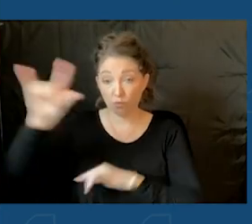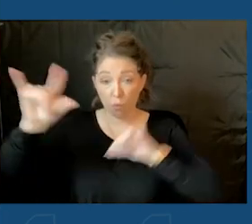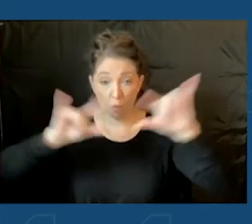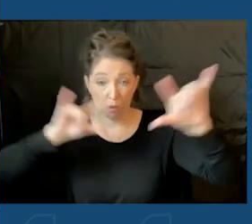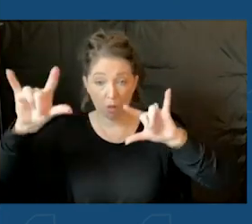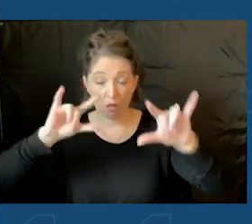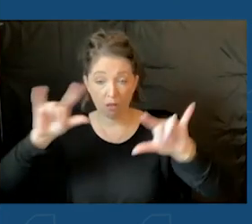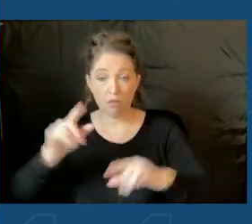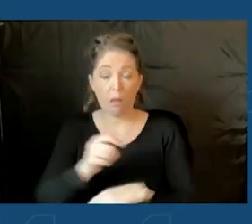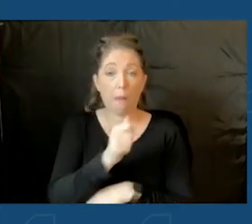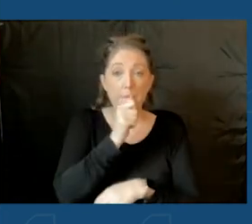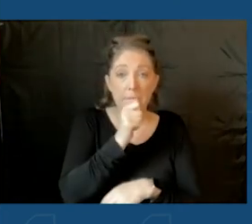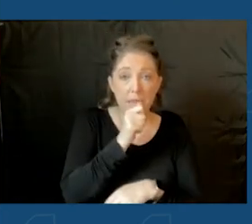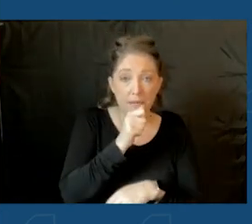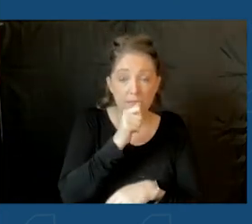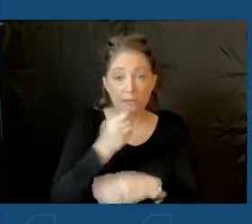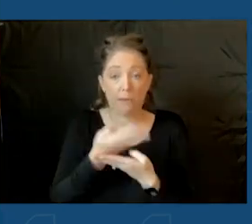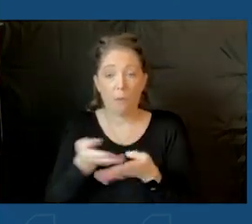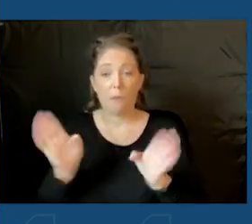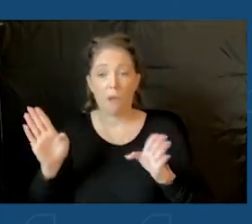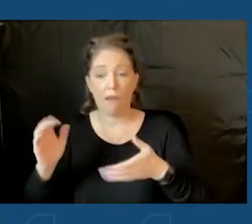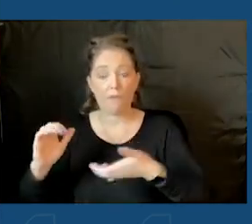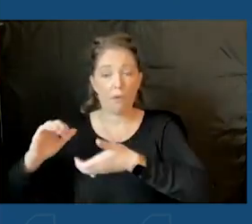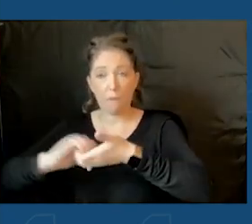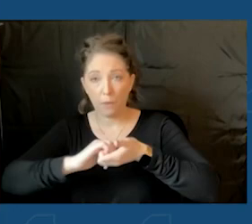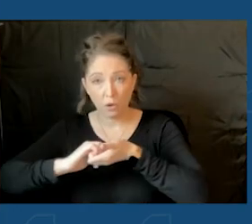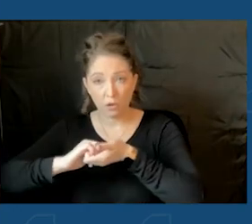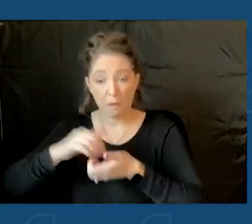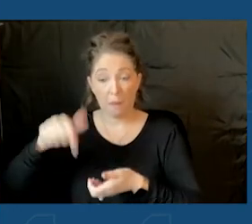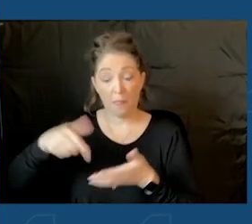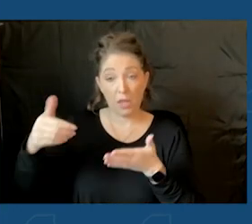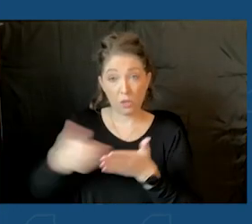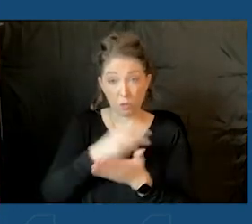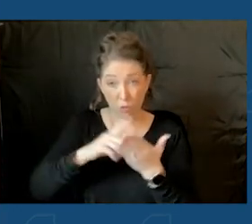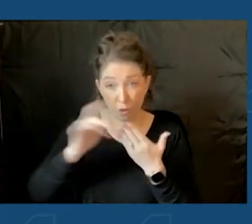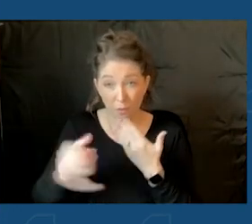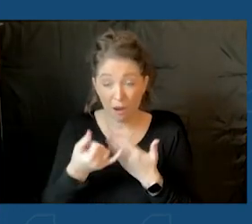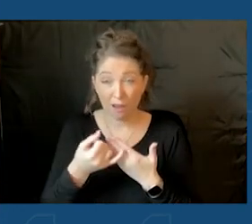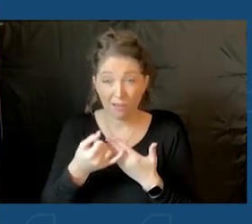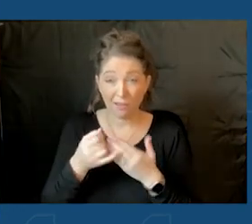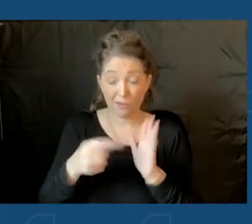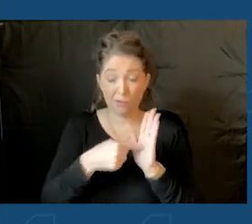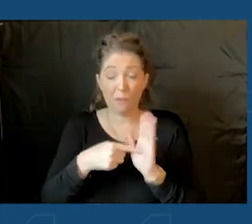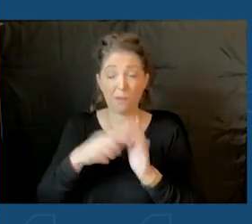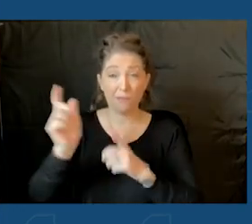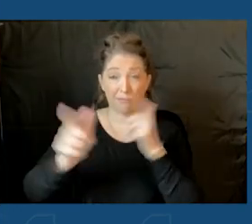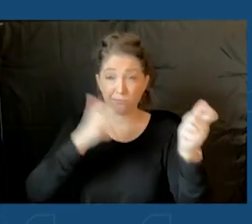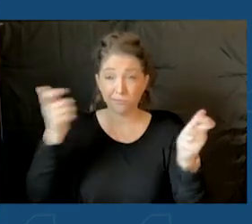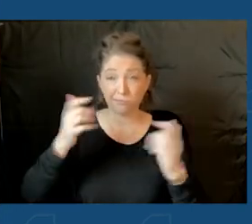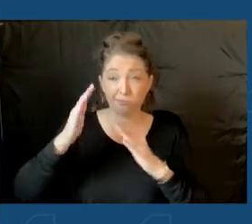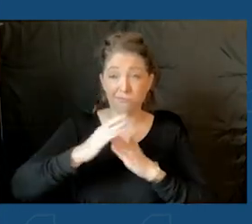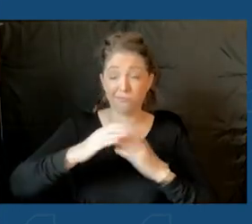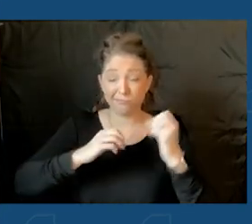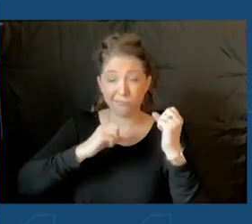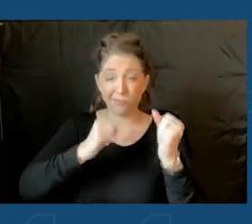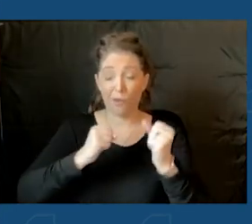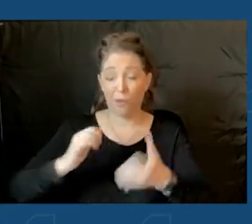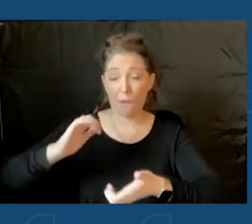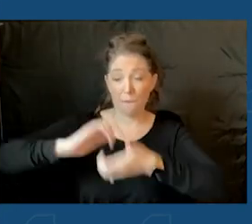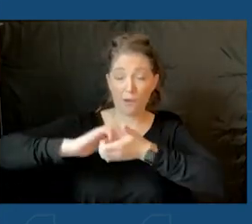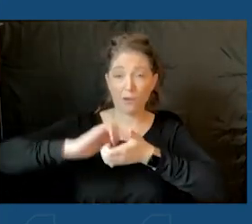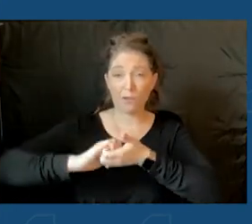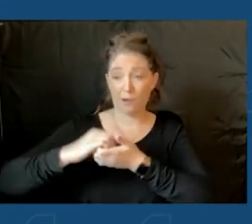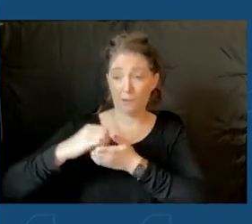and the new Terminal 1 project represents the biggest and the boldest such partnership in the history of Port Authority